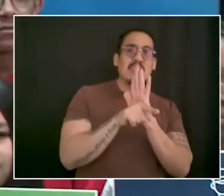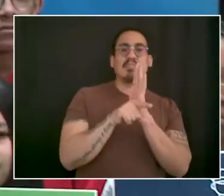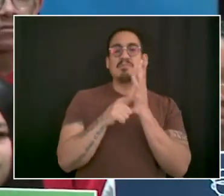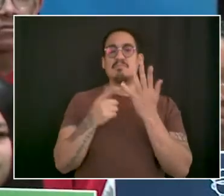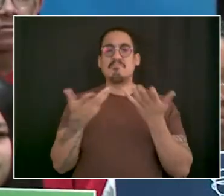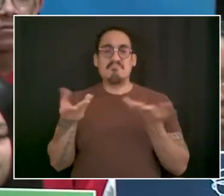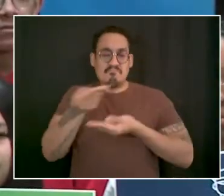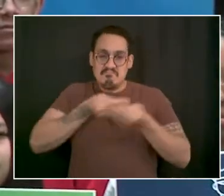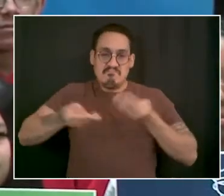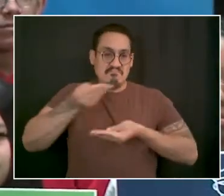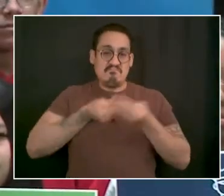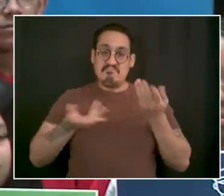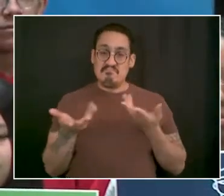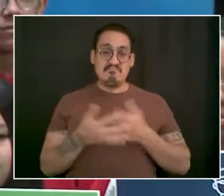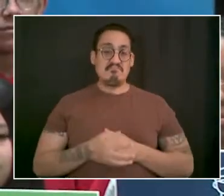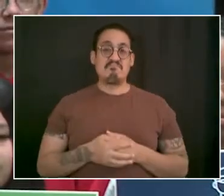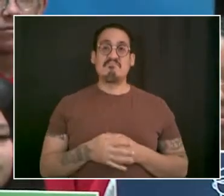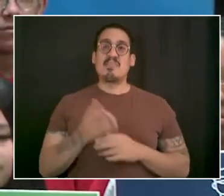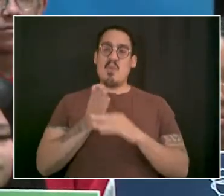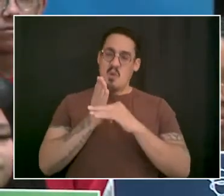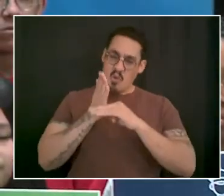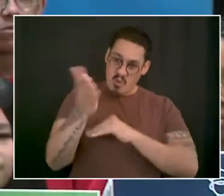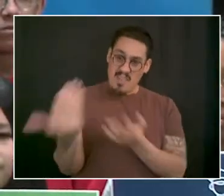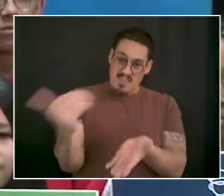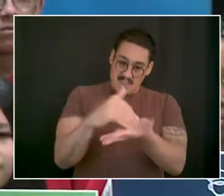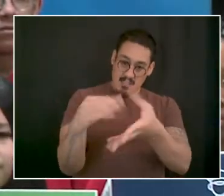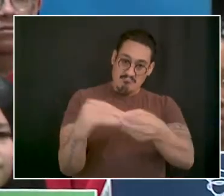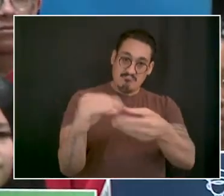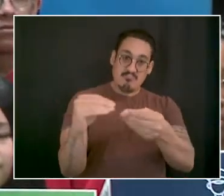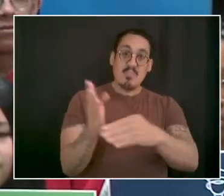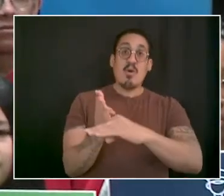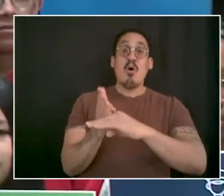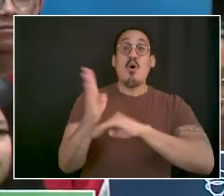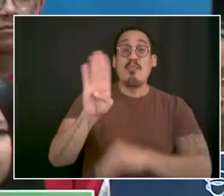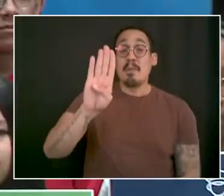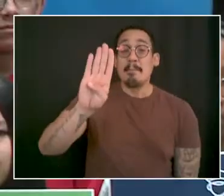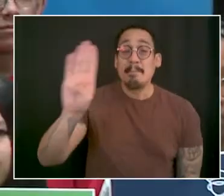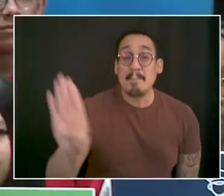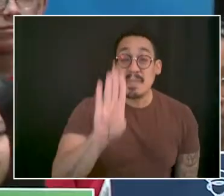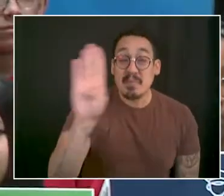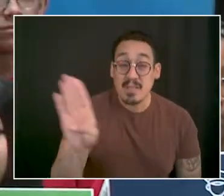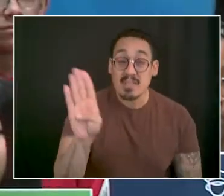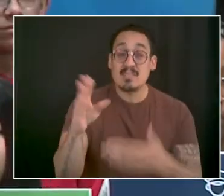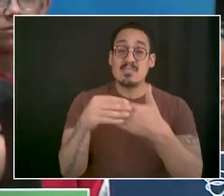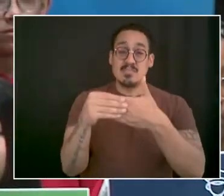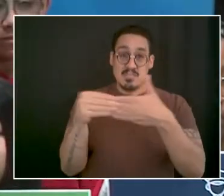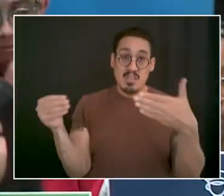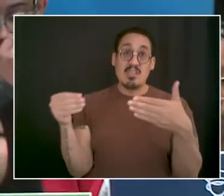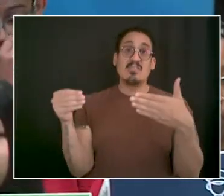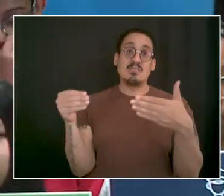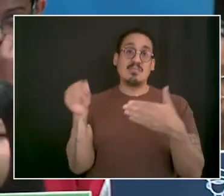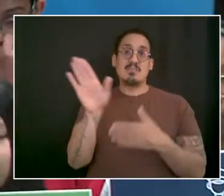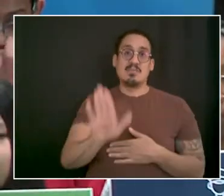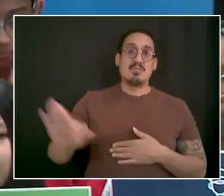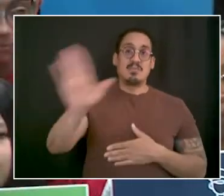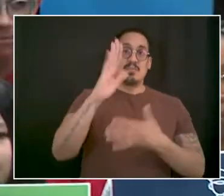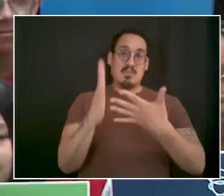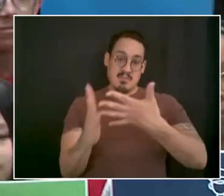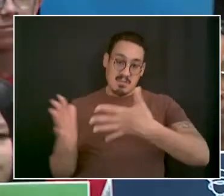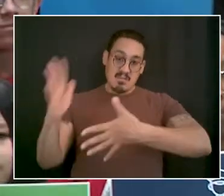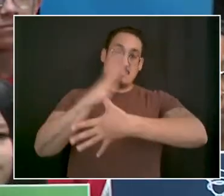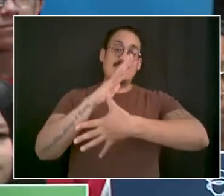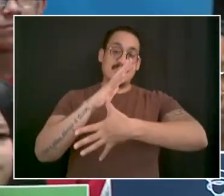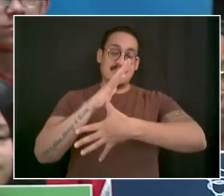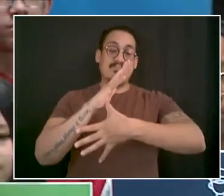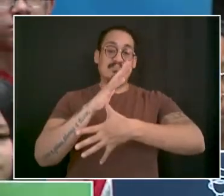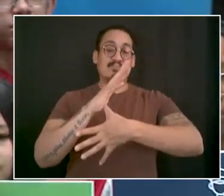again, over $1 billion of new money for New Yorkers' priorities. That's more than $1 billion of